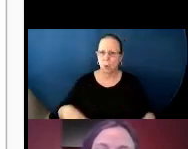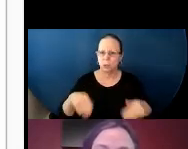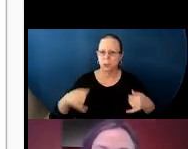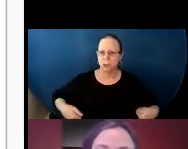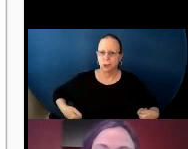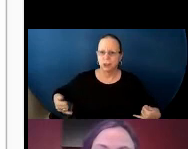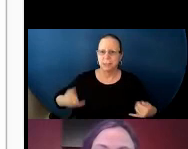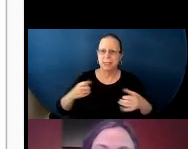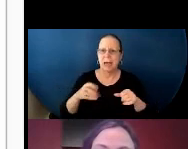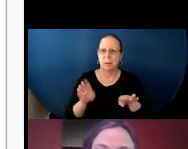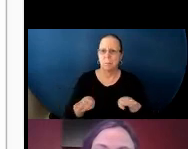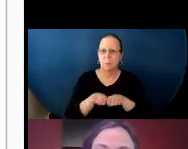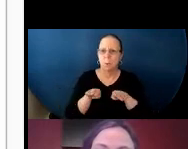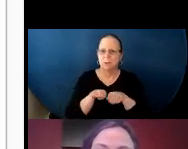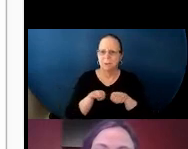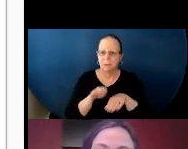on.